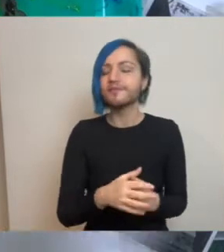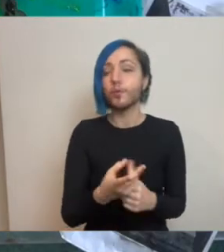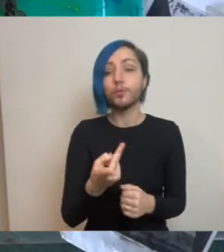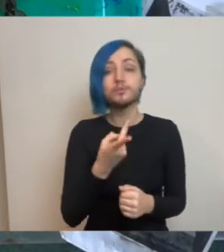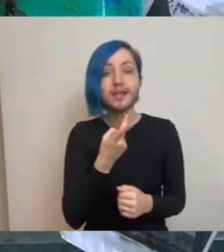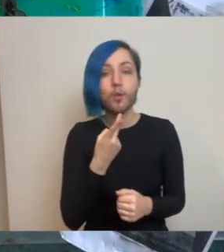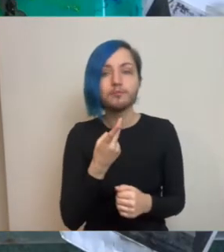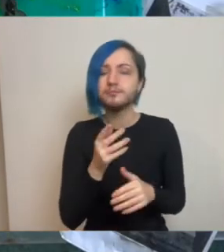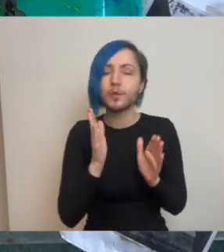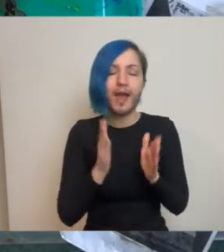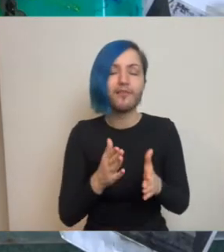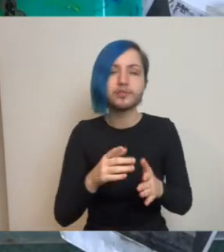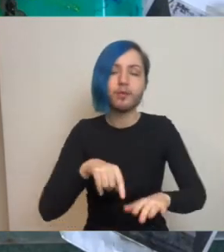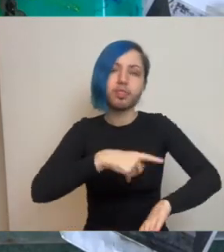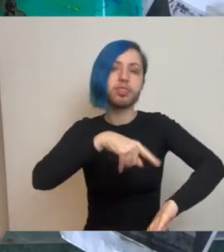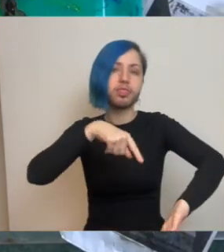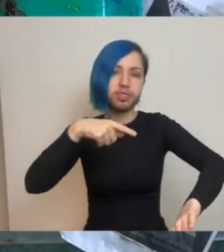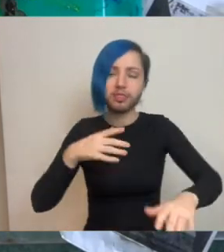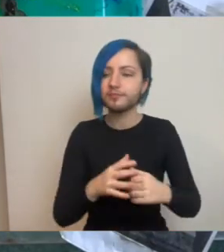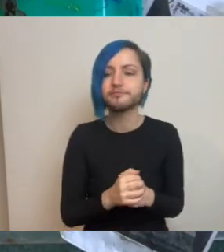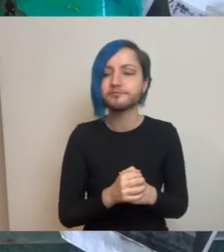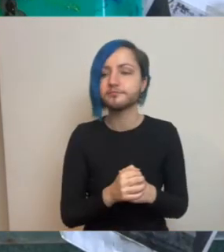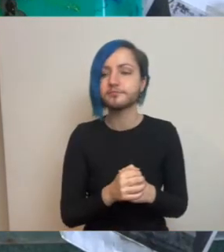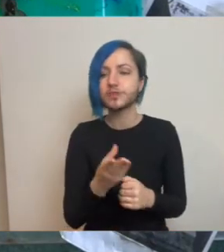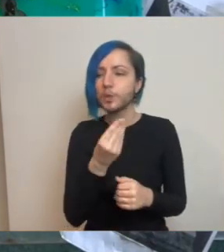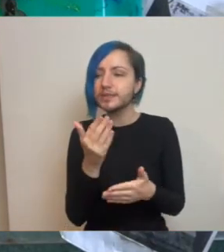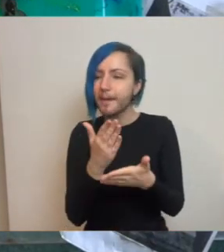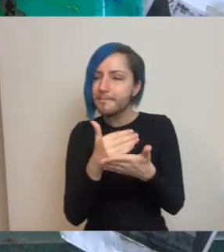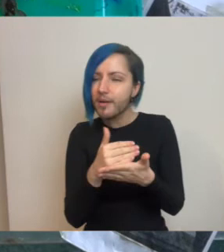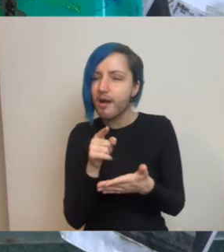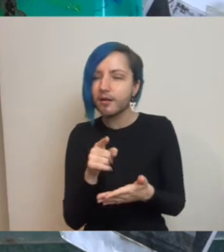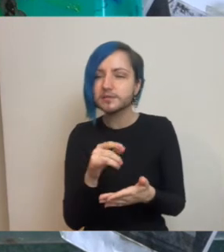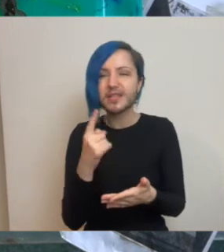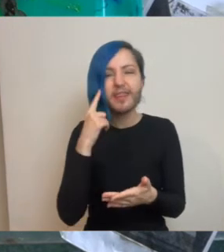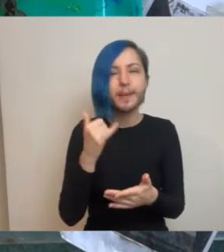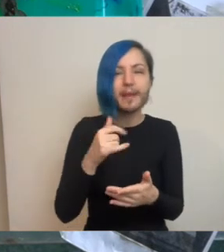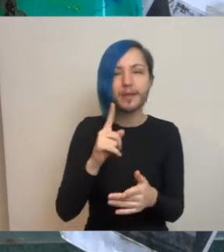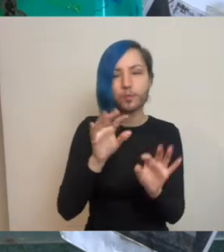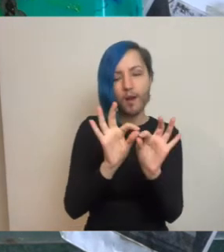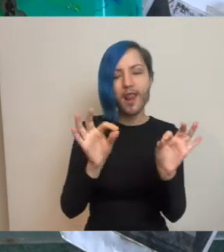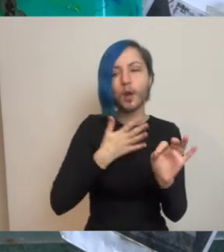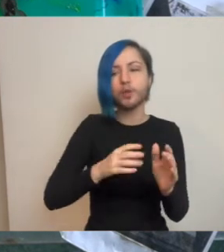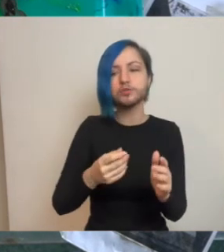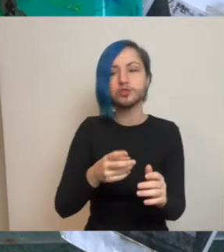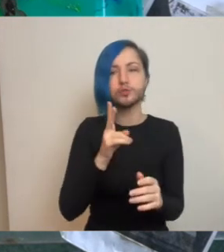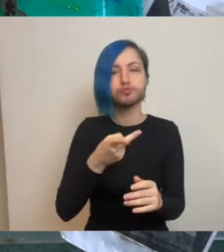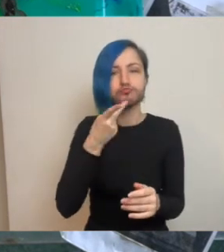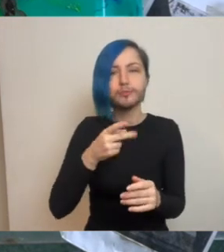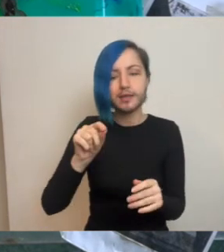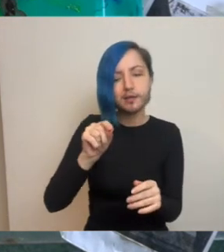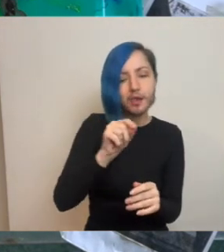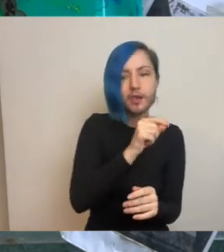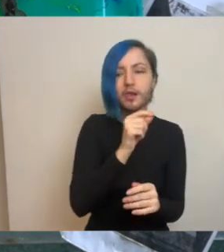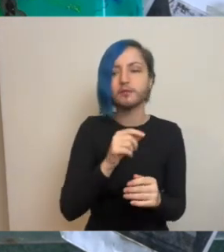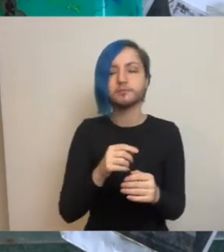don't have to spend a lot of time. So there's some bits which maybe you just want to go over a line again. So all you need is to simply go over it